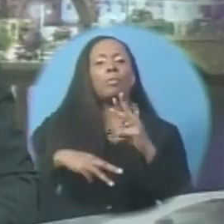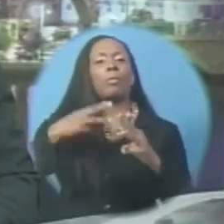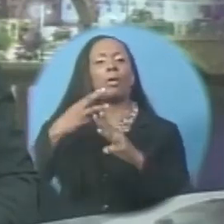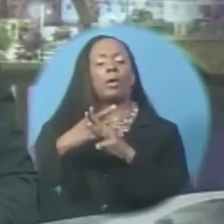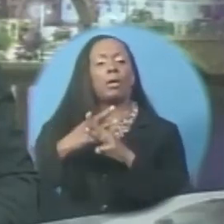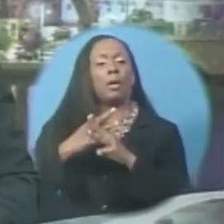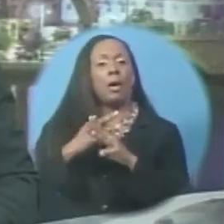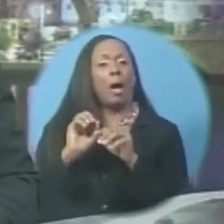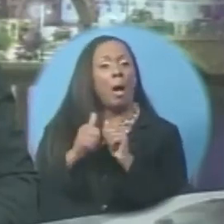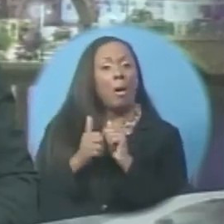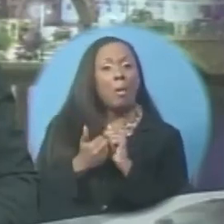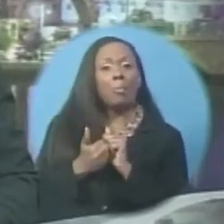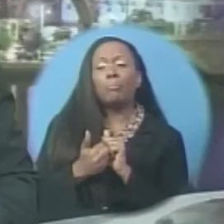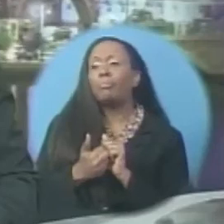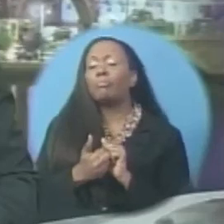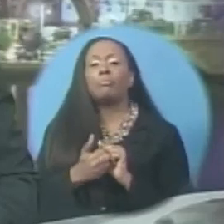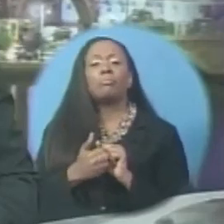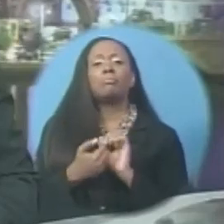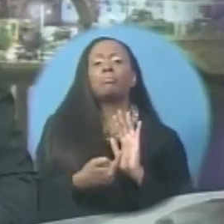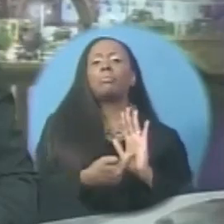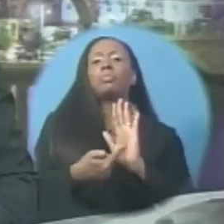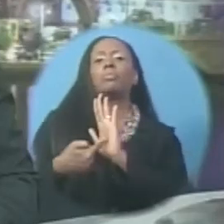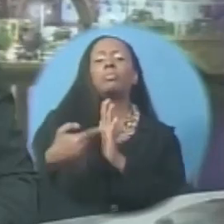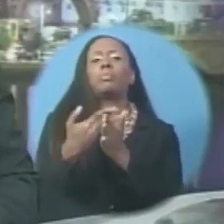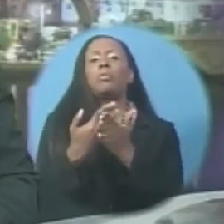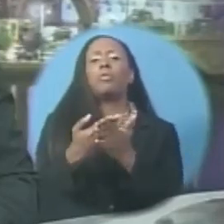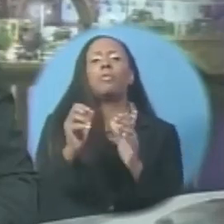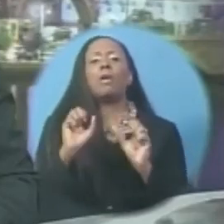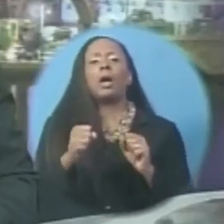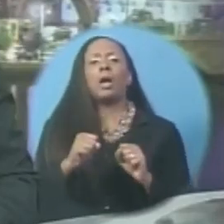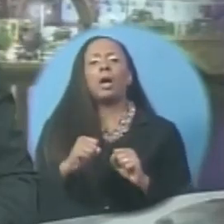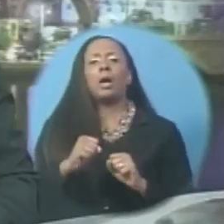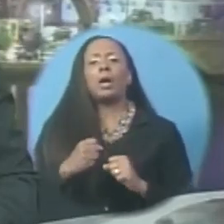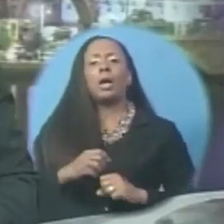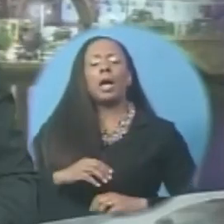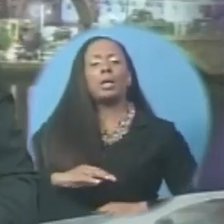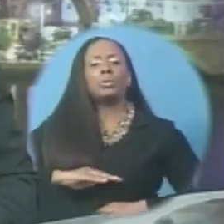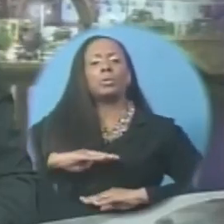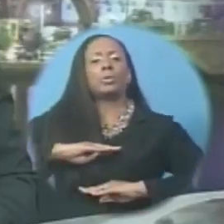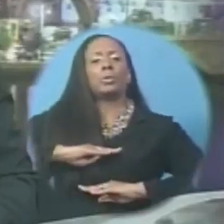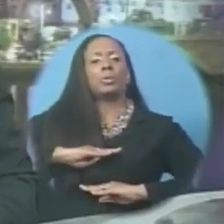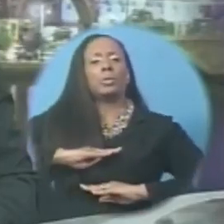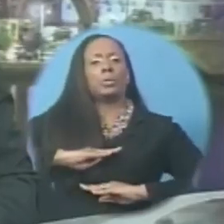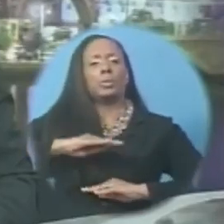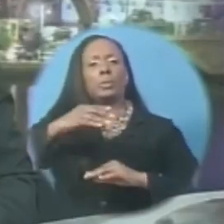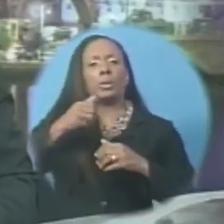disaster in a way that is resilient to climate change. That assertion from Prime Minister Roosevelt Skerritt.